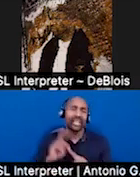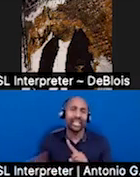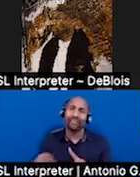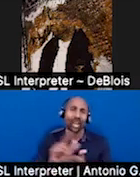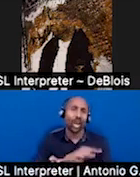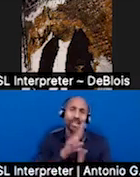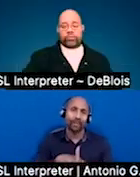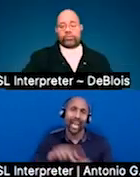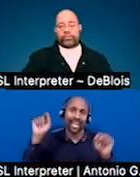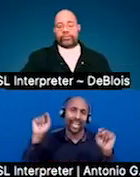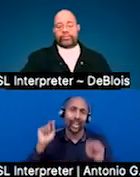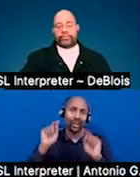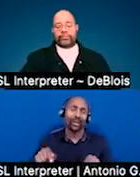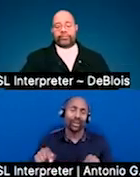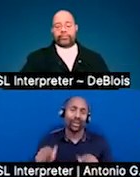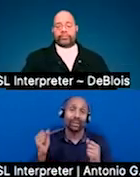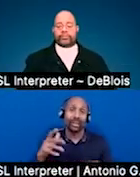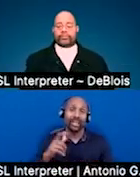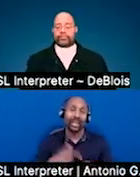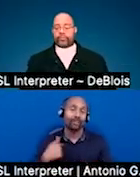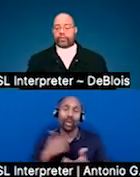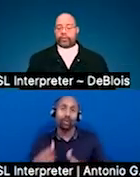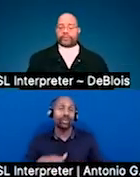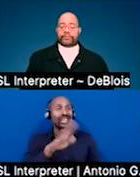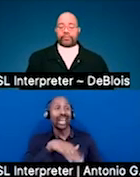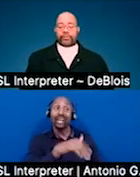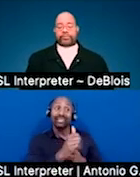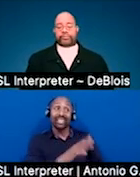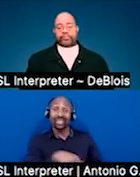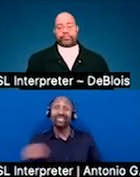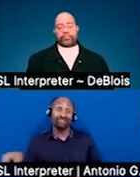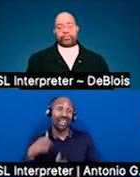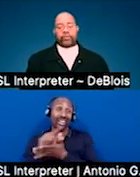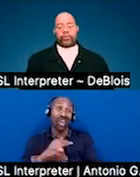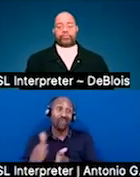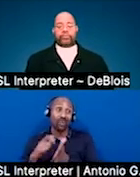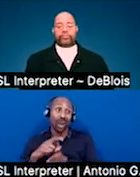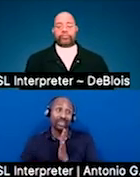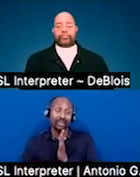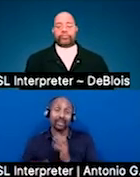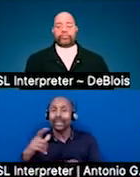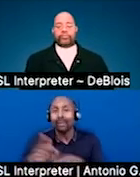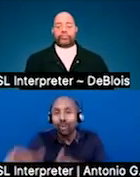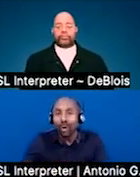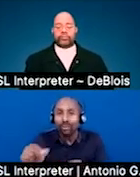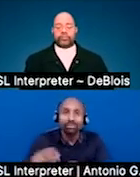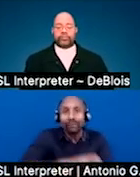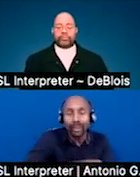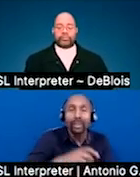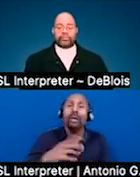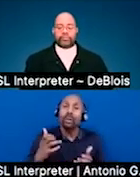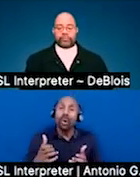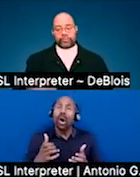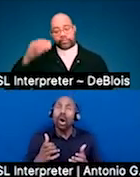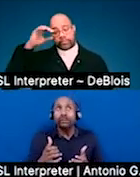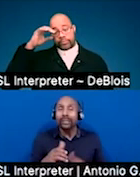like to jump right to a compliance mindset. We like to stay in an accessibility mindset. But I think that